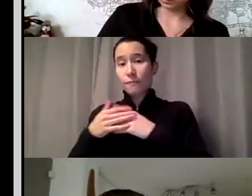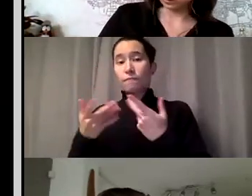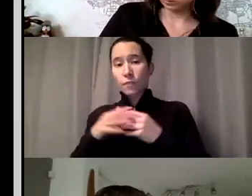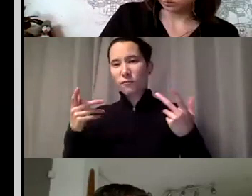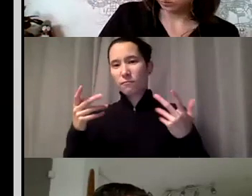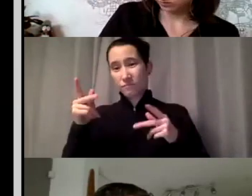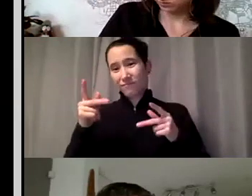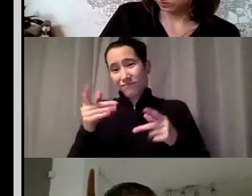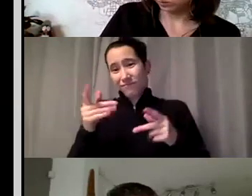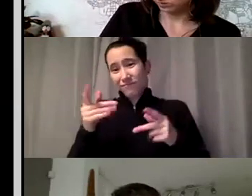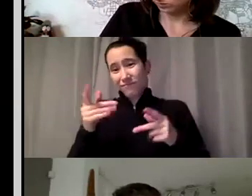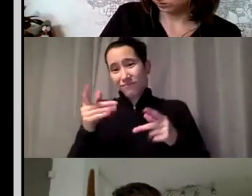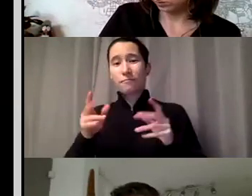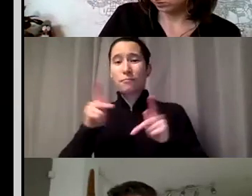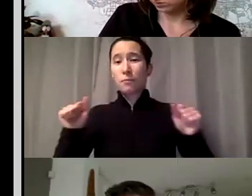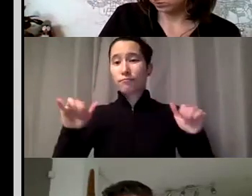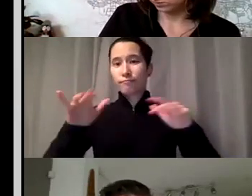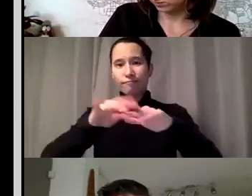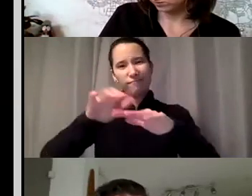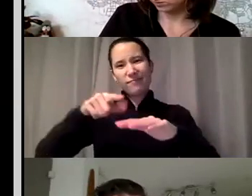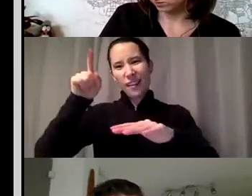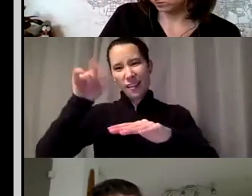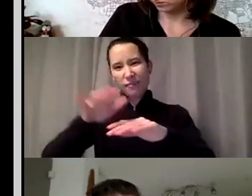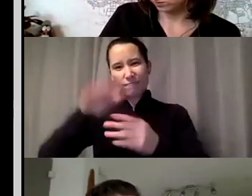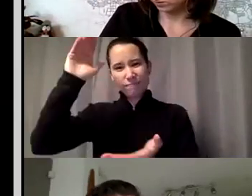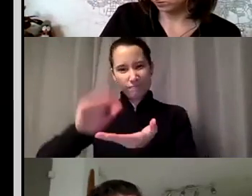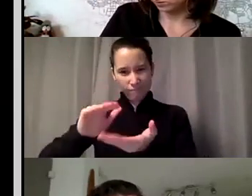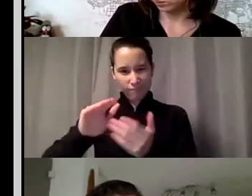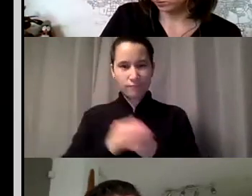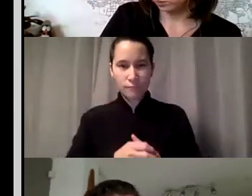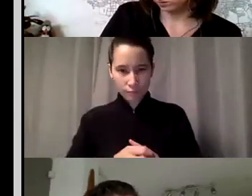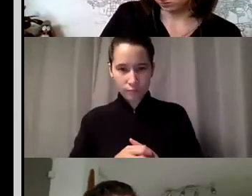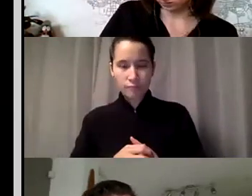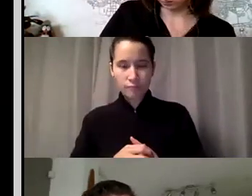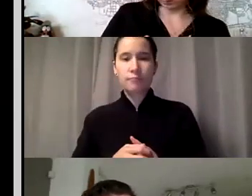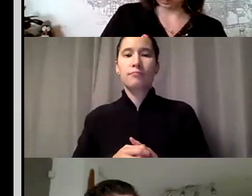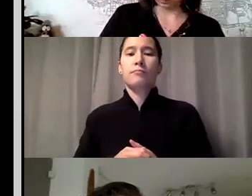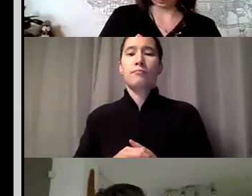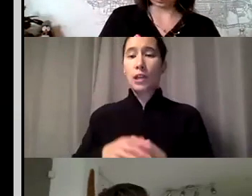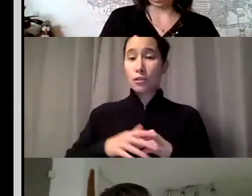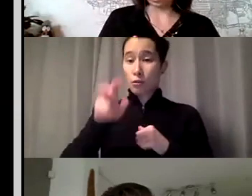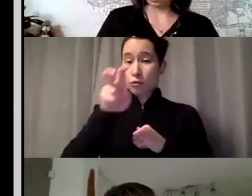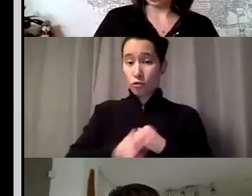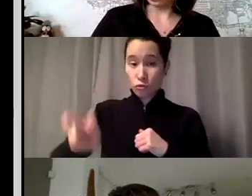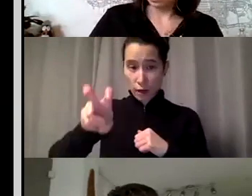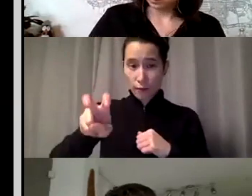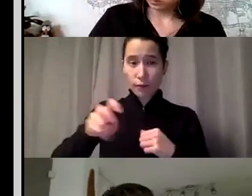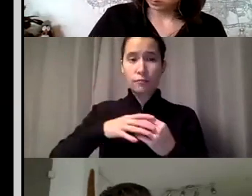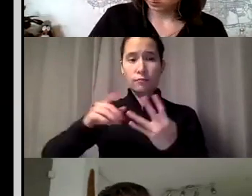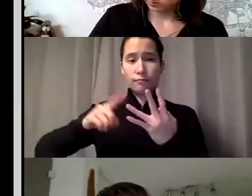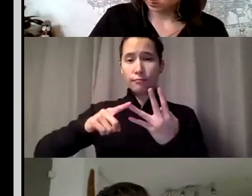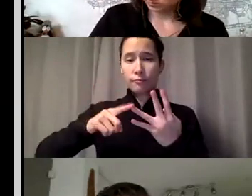happen. You at this time should only be traveling to your home club. So we did have